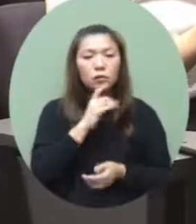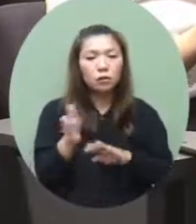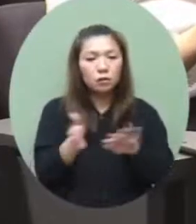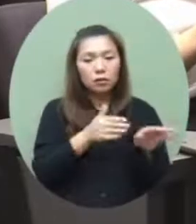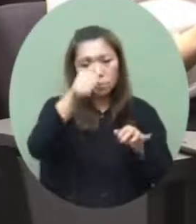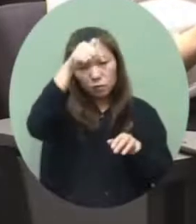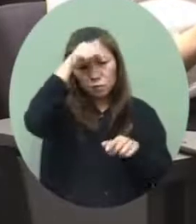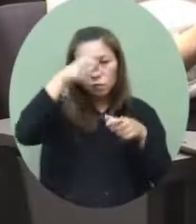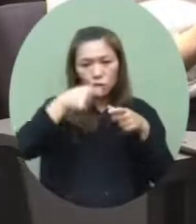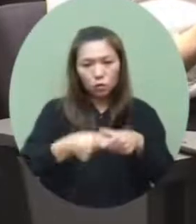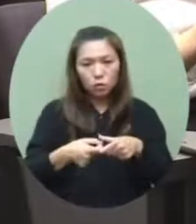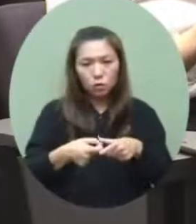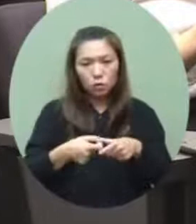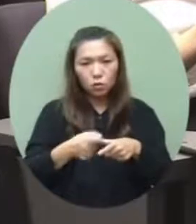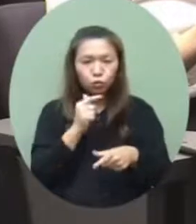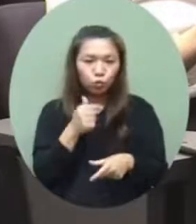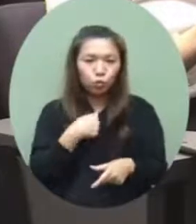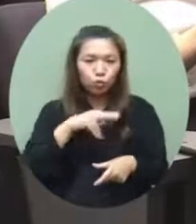symptoms